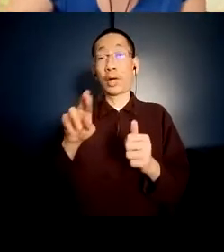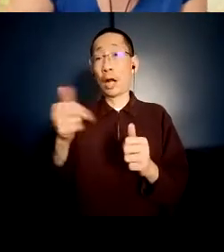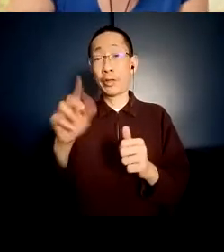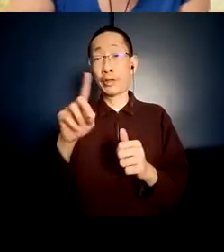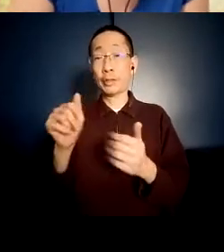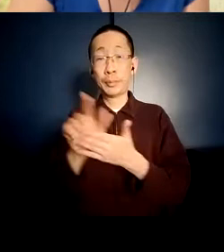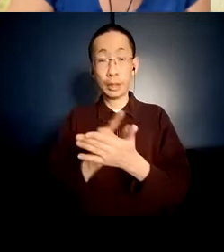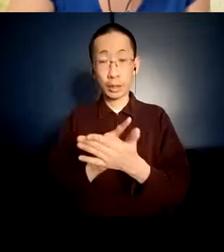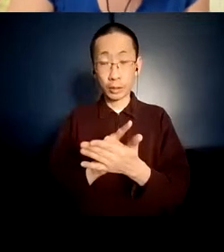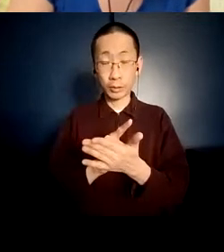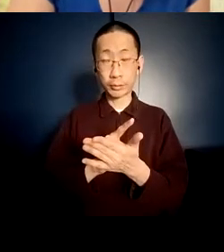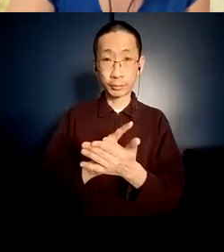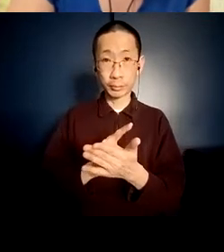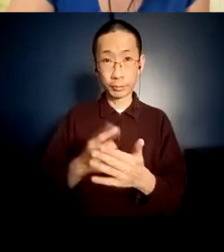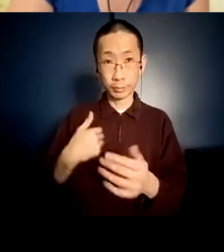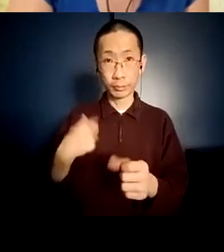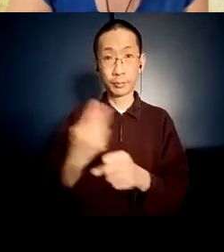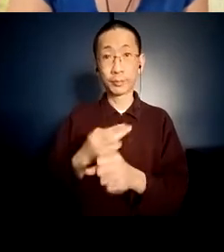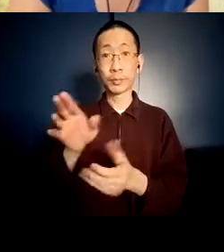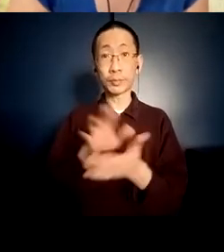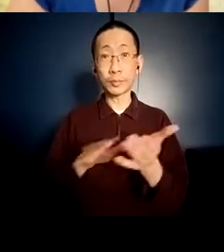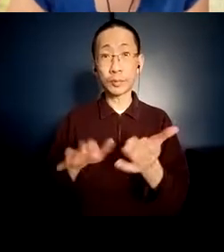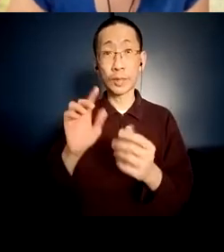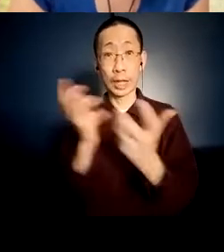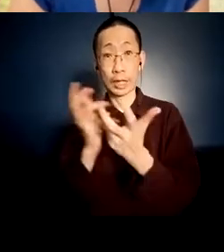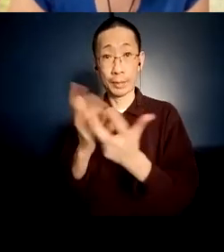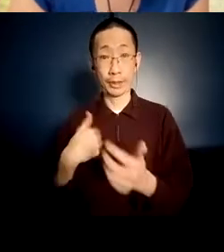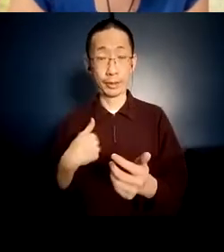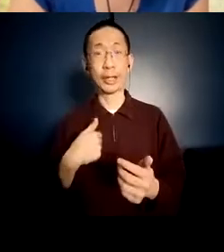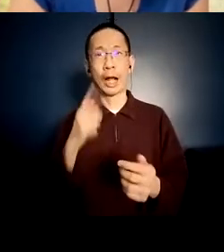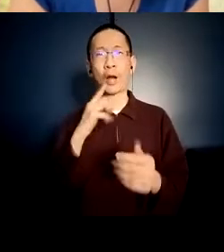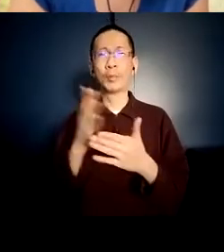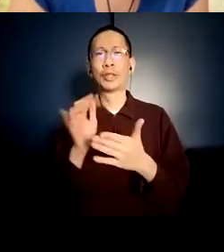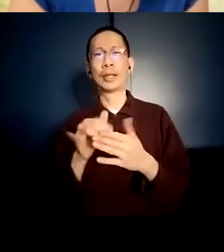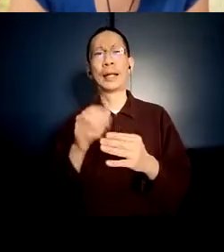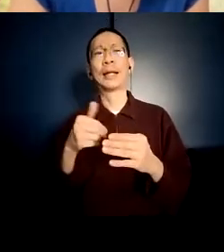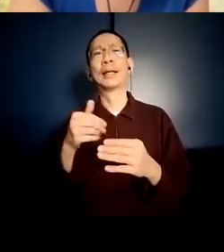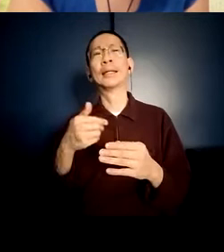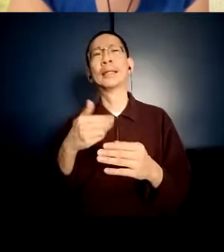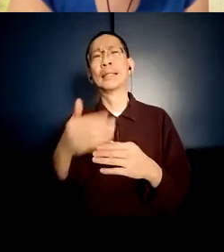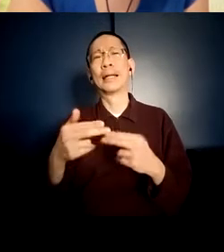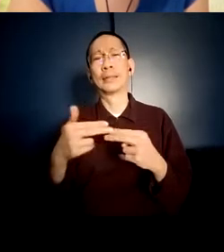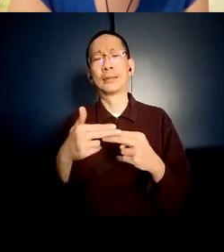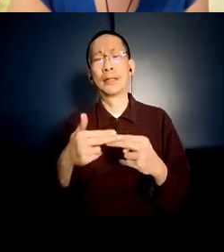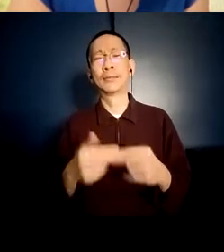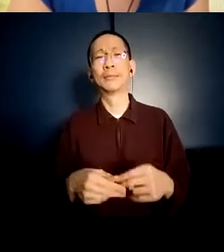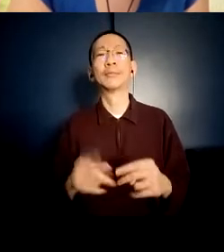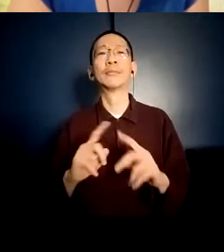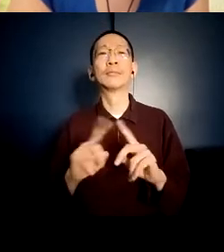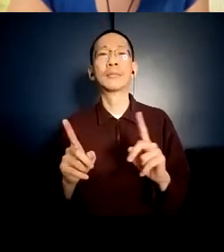laws. I use accommodations, and I'll be telling you about that in the slide to come.